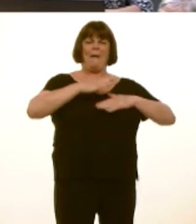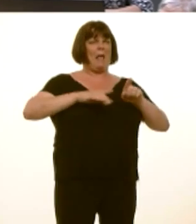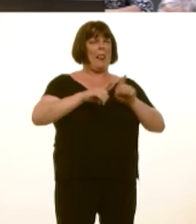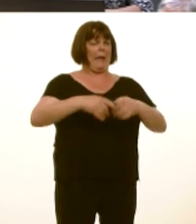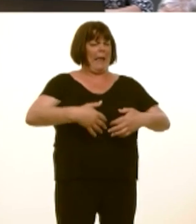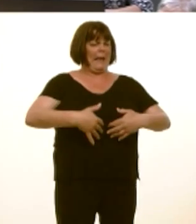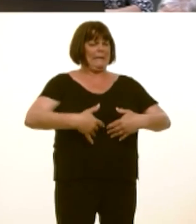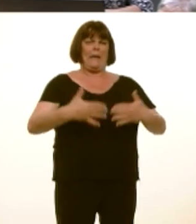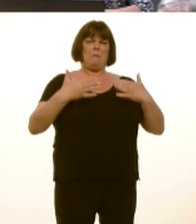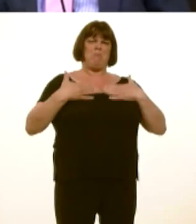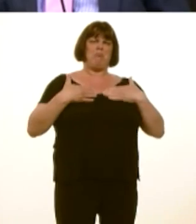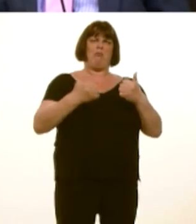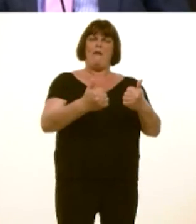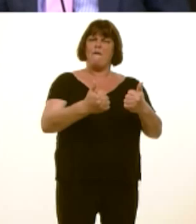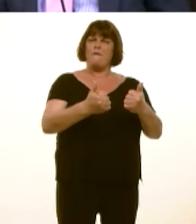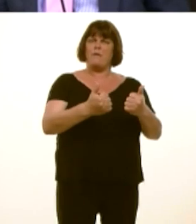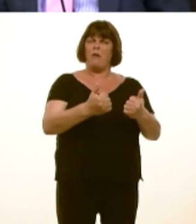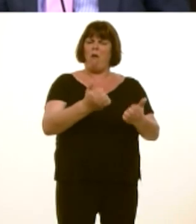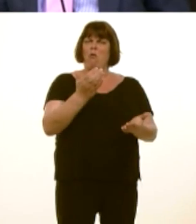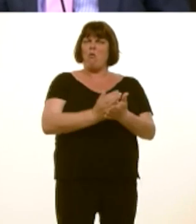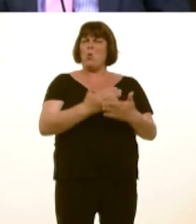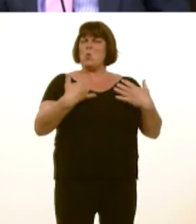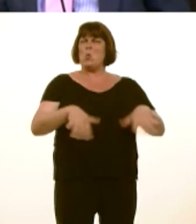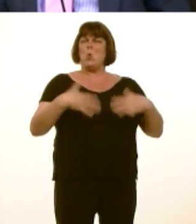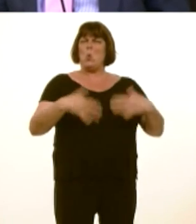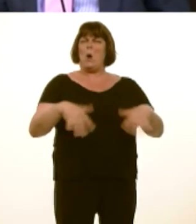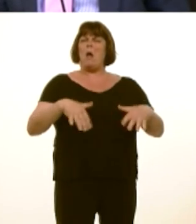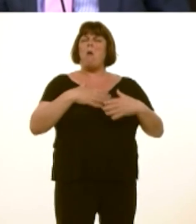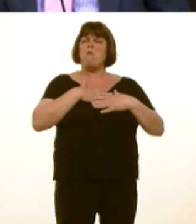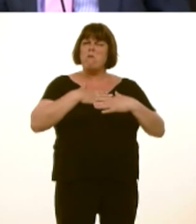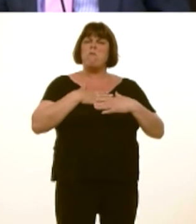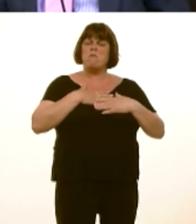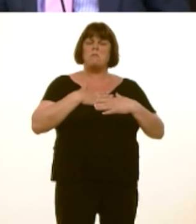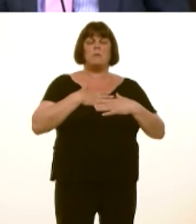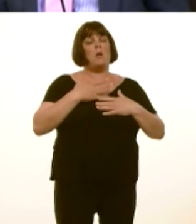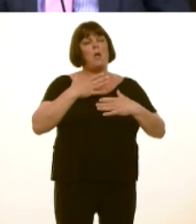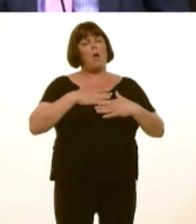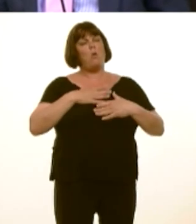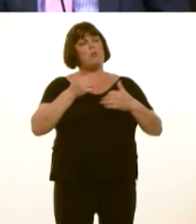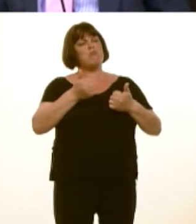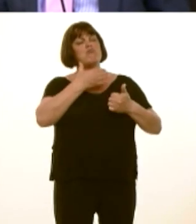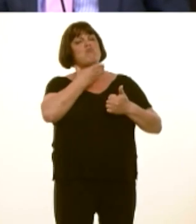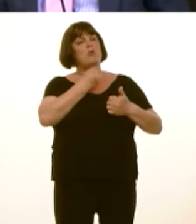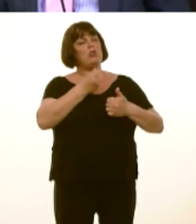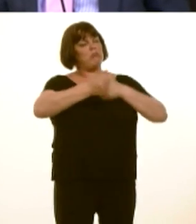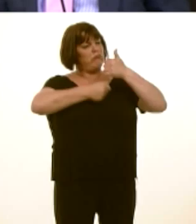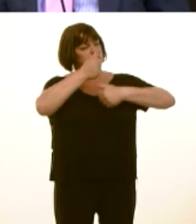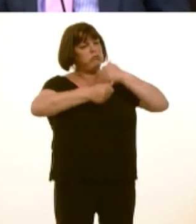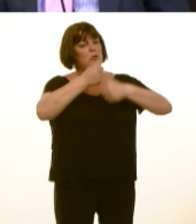think it's the description that I would apply. I would very much like to send my best wishes to Matthew now, of